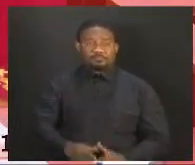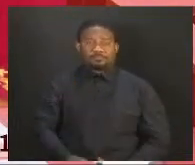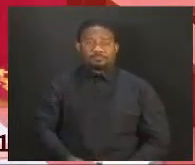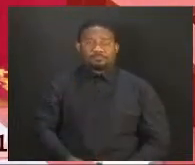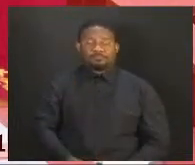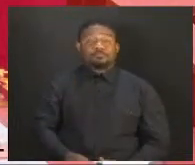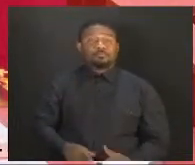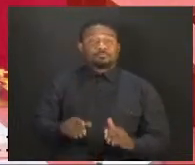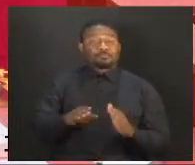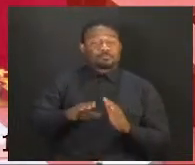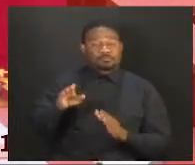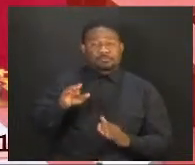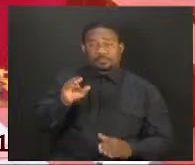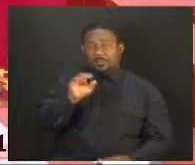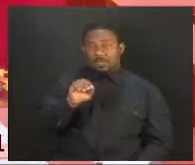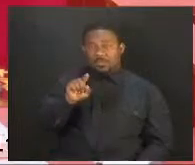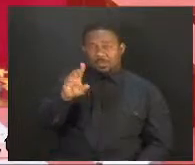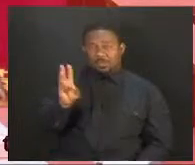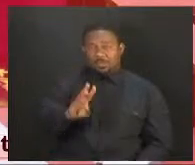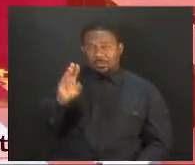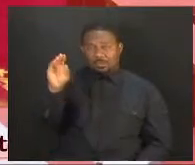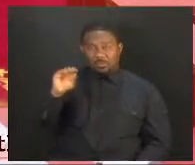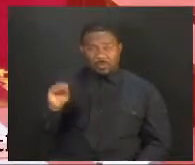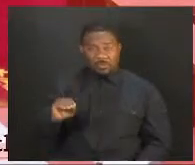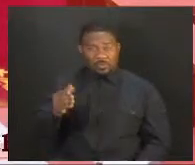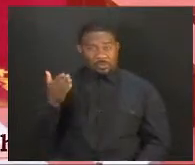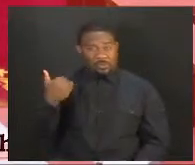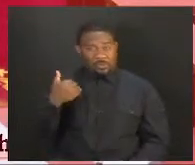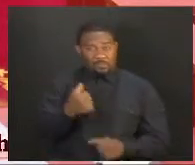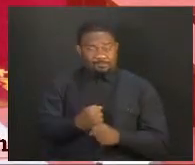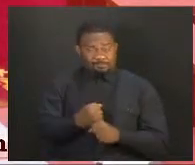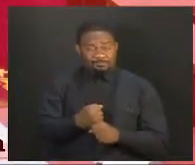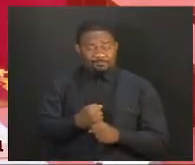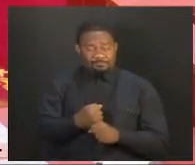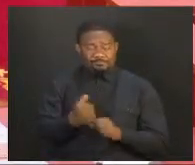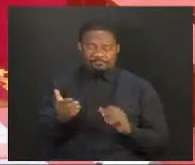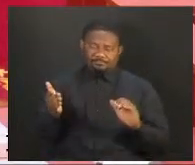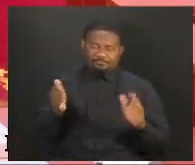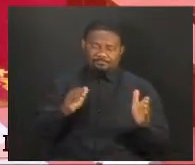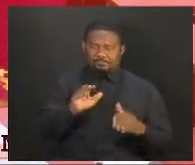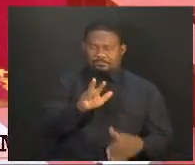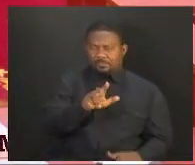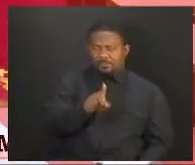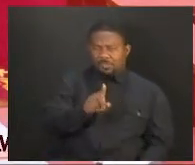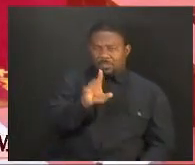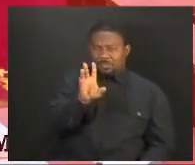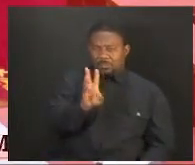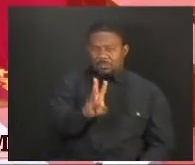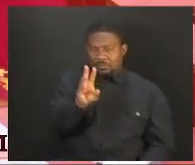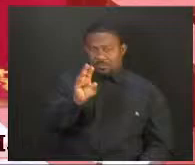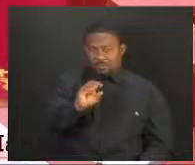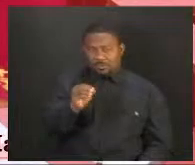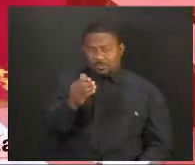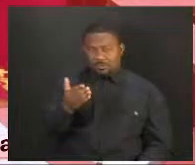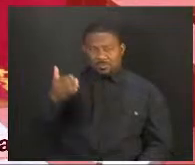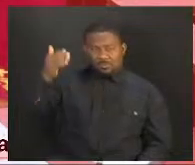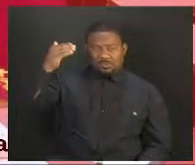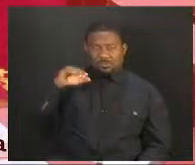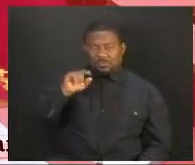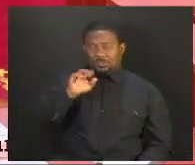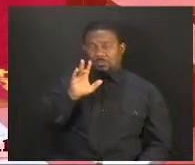by 0.6% in the year 2024, compared with the growth rate of 3.6% recorded in